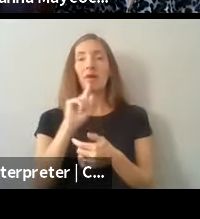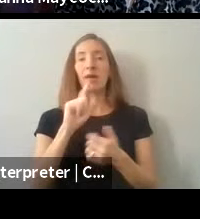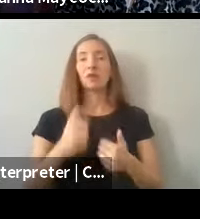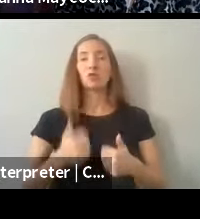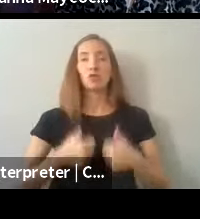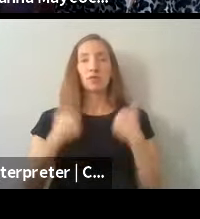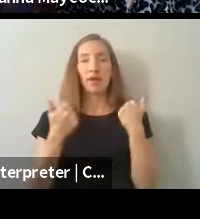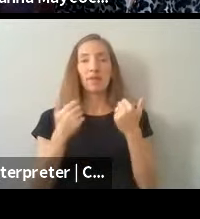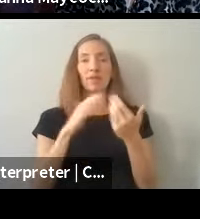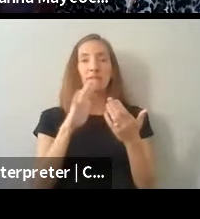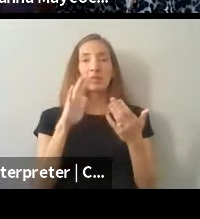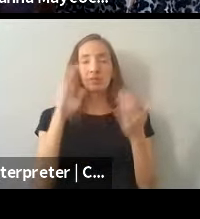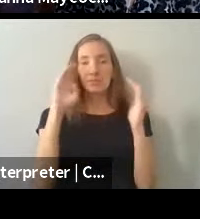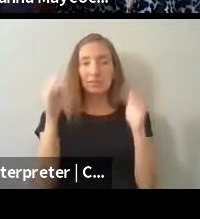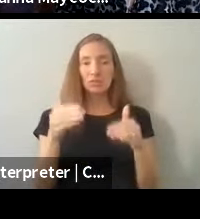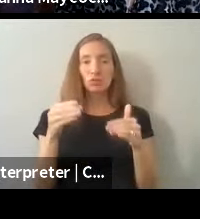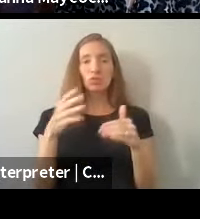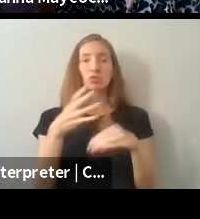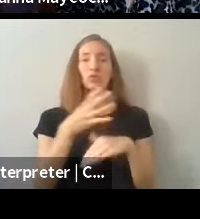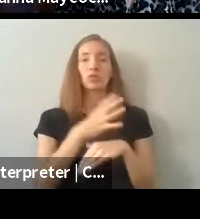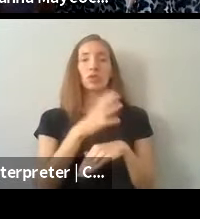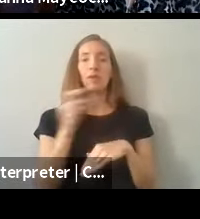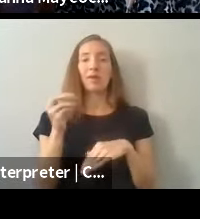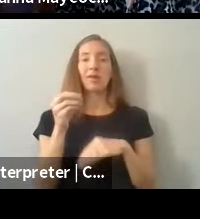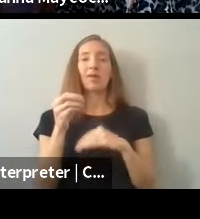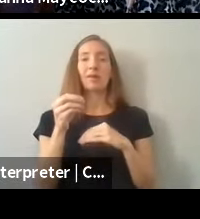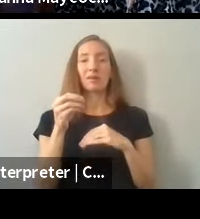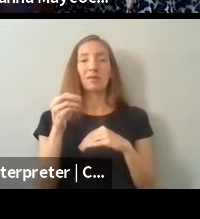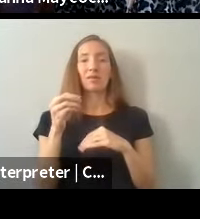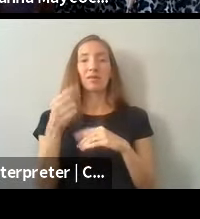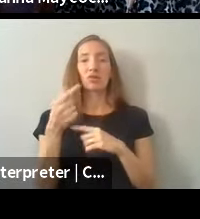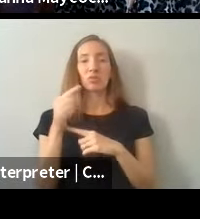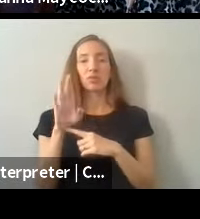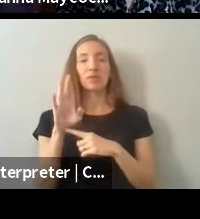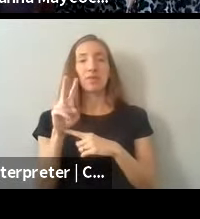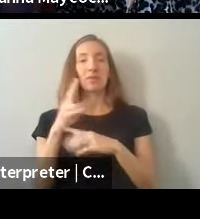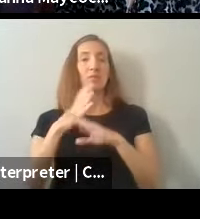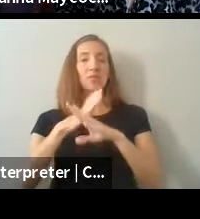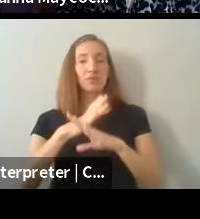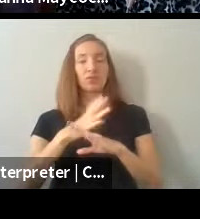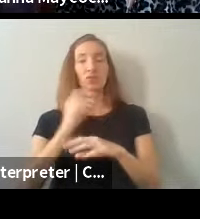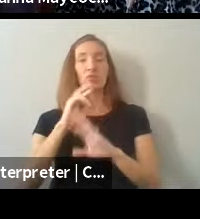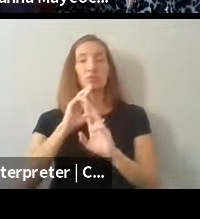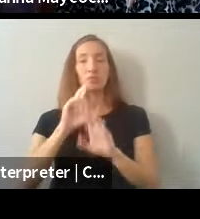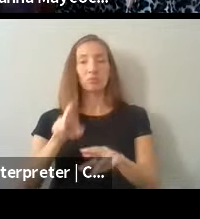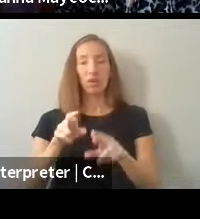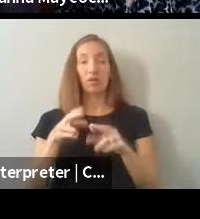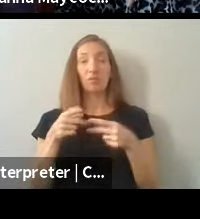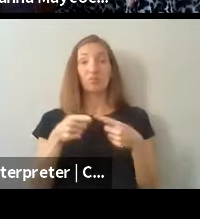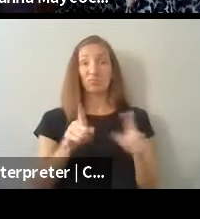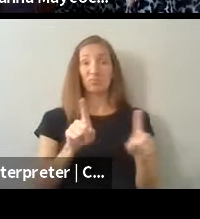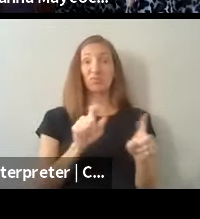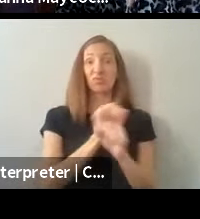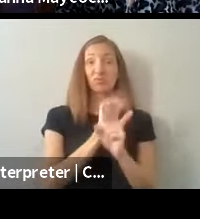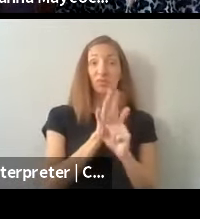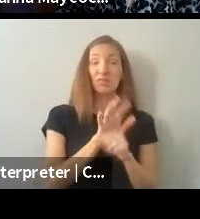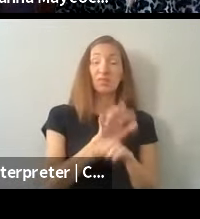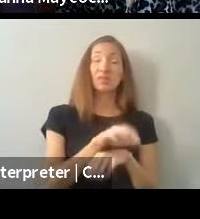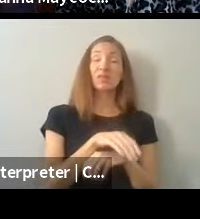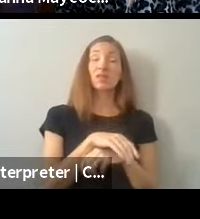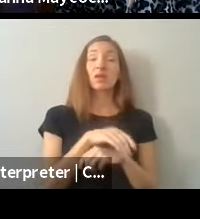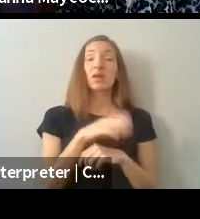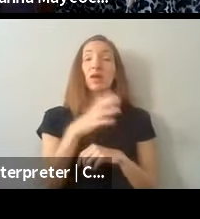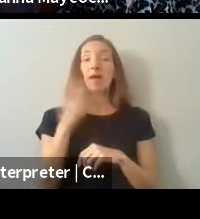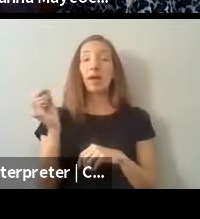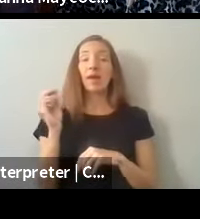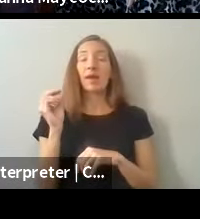heart of the gender-based violence prevention and response in the context of COVID-19, and indeed for highlighting